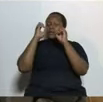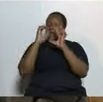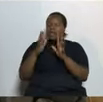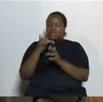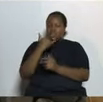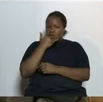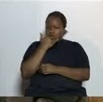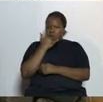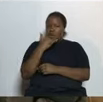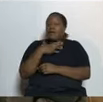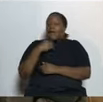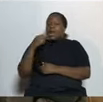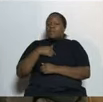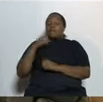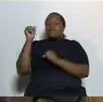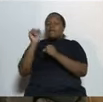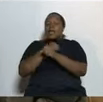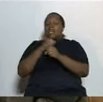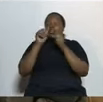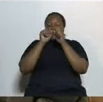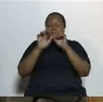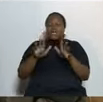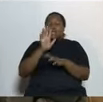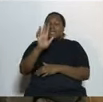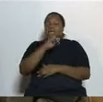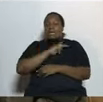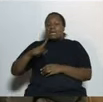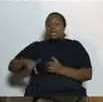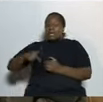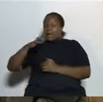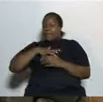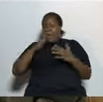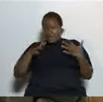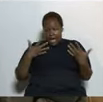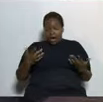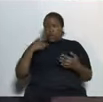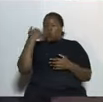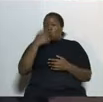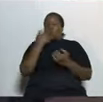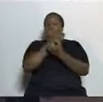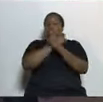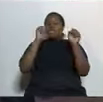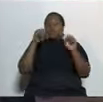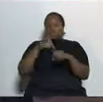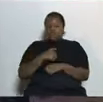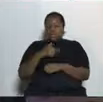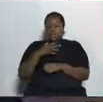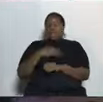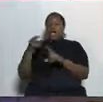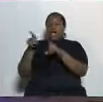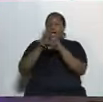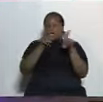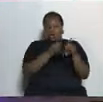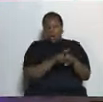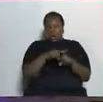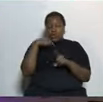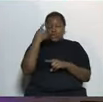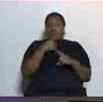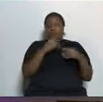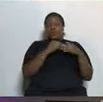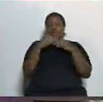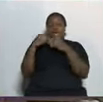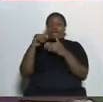wrong. How can I blaspheme my king who saved me? and that godly old preacher